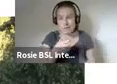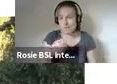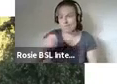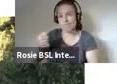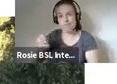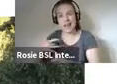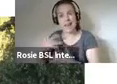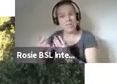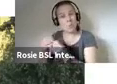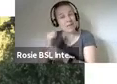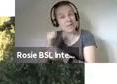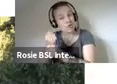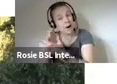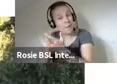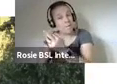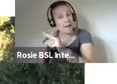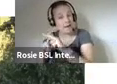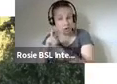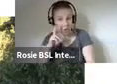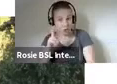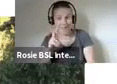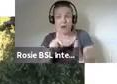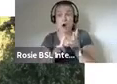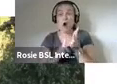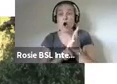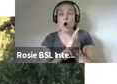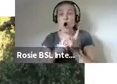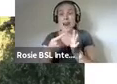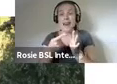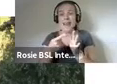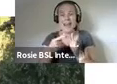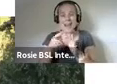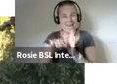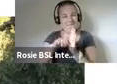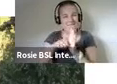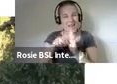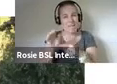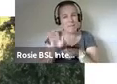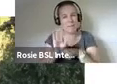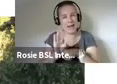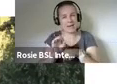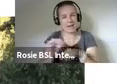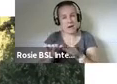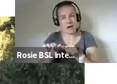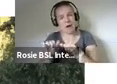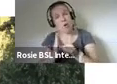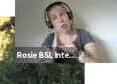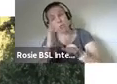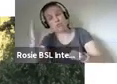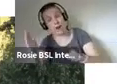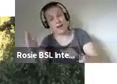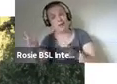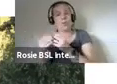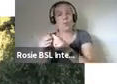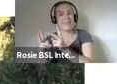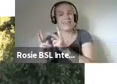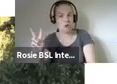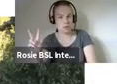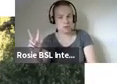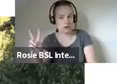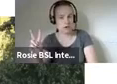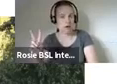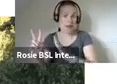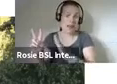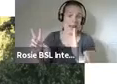can see the filmmaker Ollie on the right with Oleg, our interpreter, and on the left hand side you can